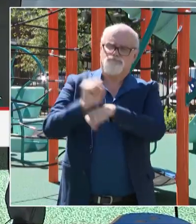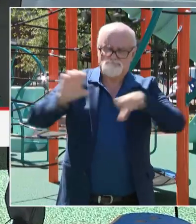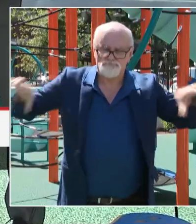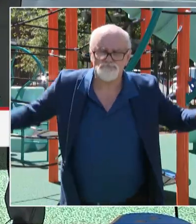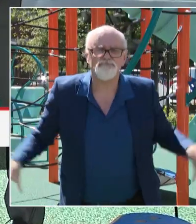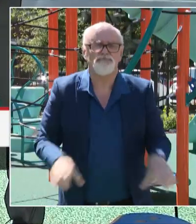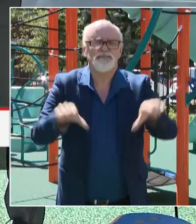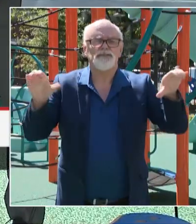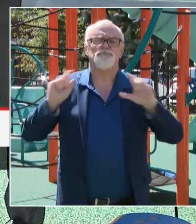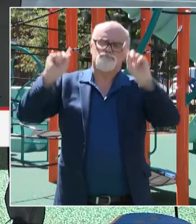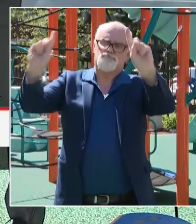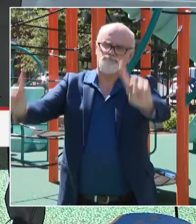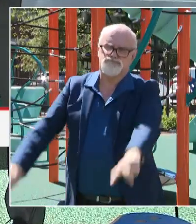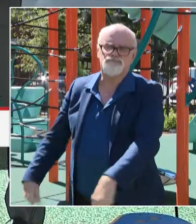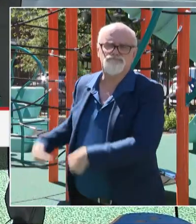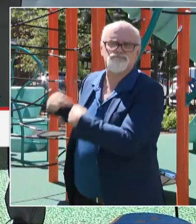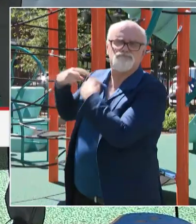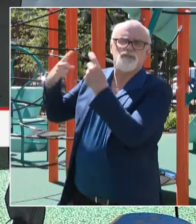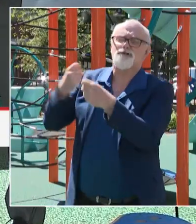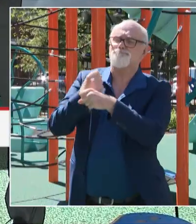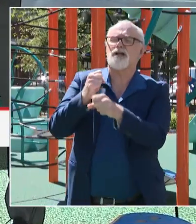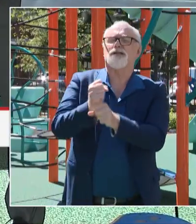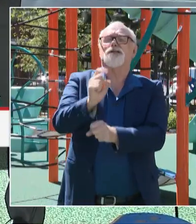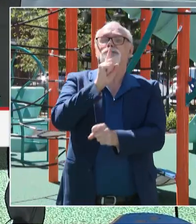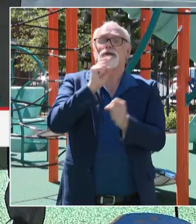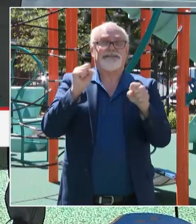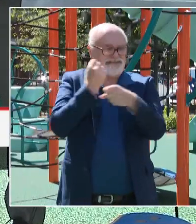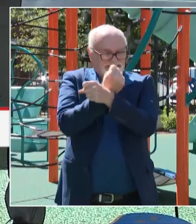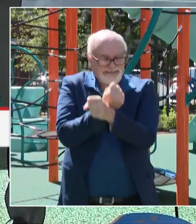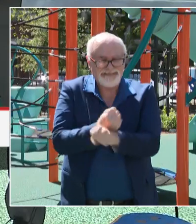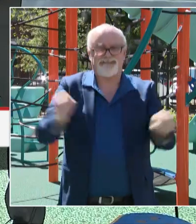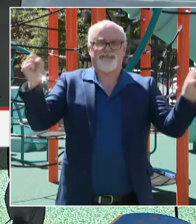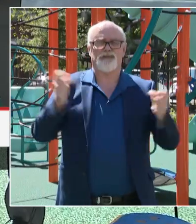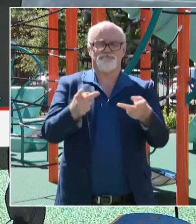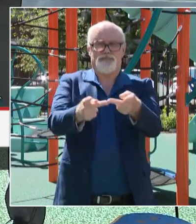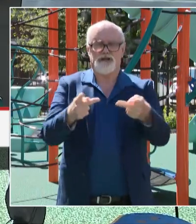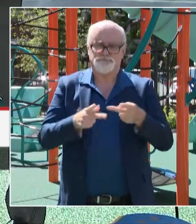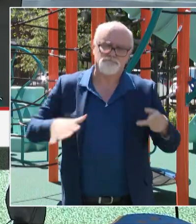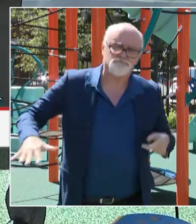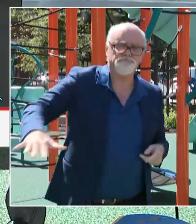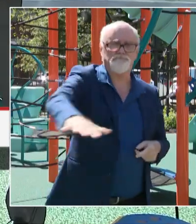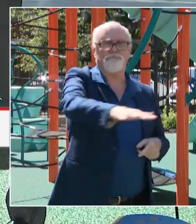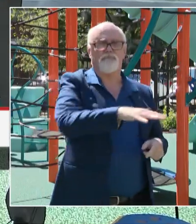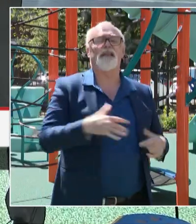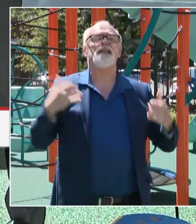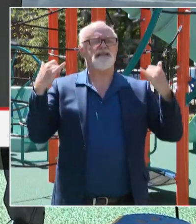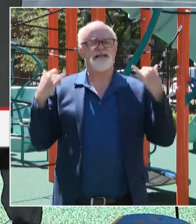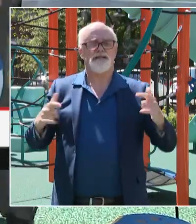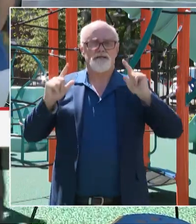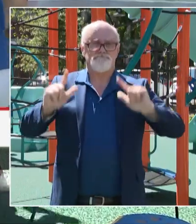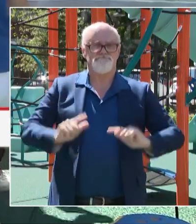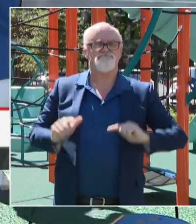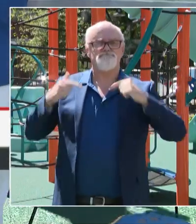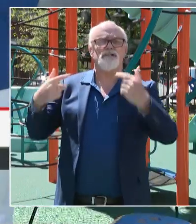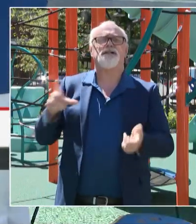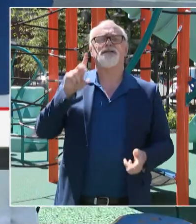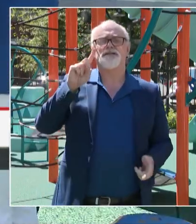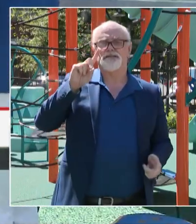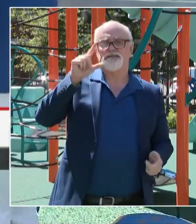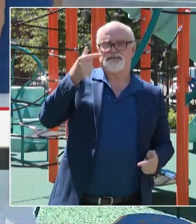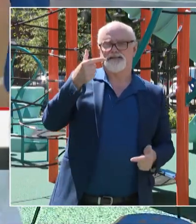that it was a place that everybody could learn safely and in a dignified way. Thank you. And now I turn it over to Director Hunter. Thank you so